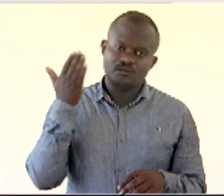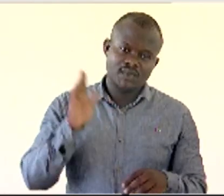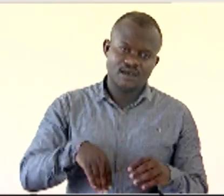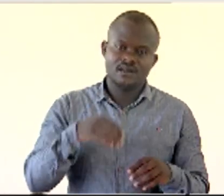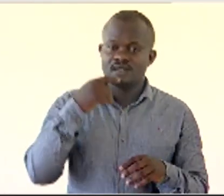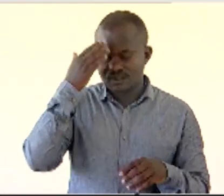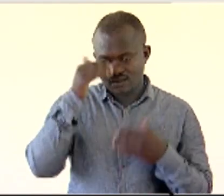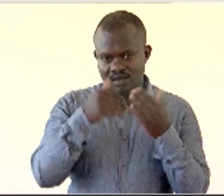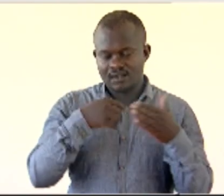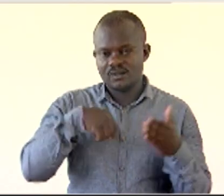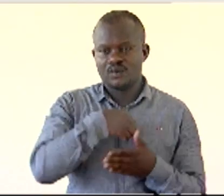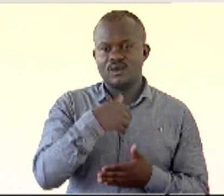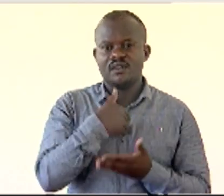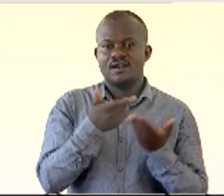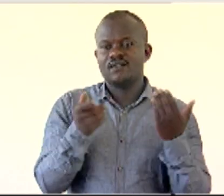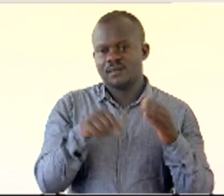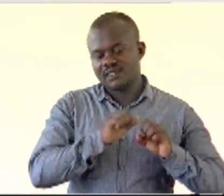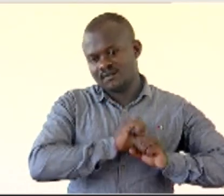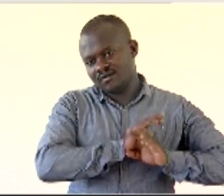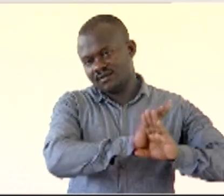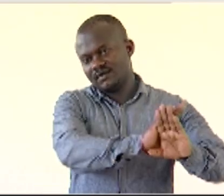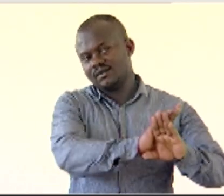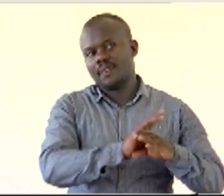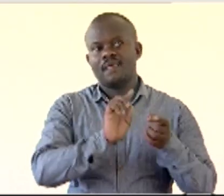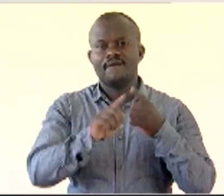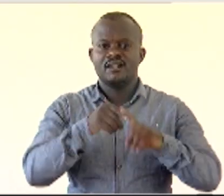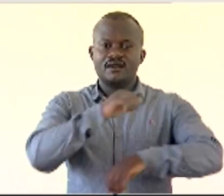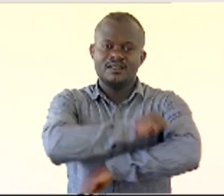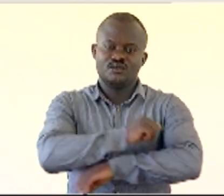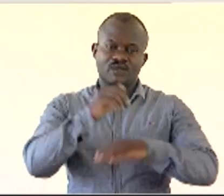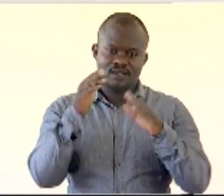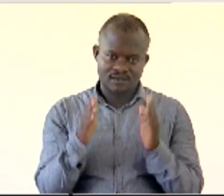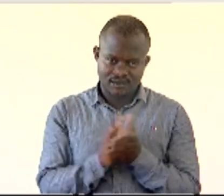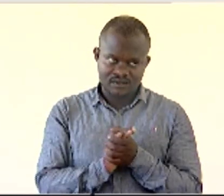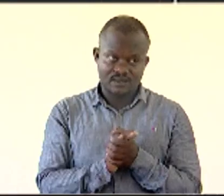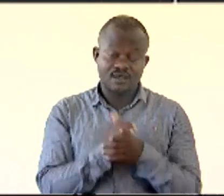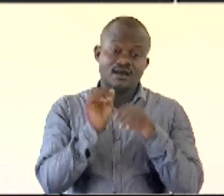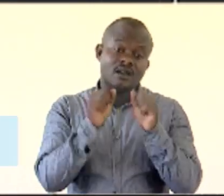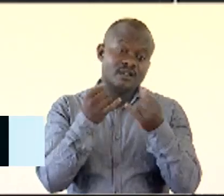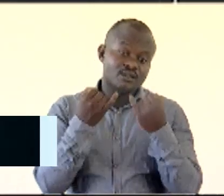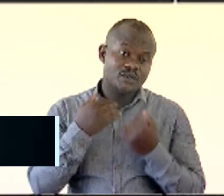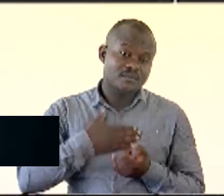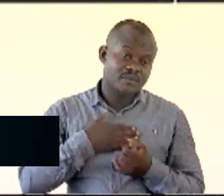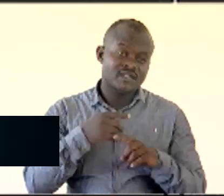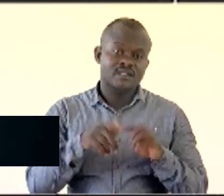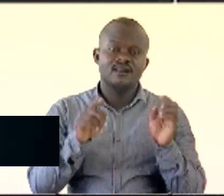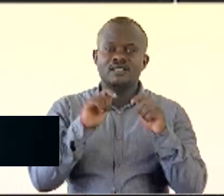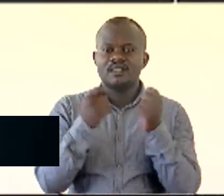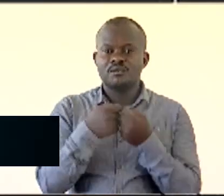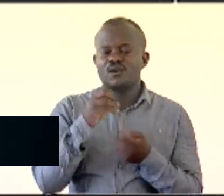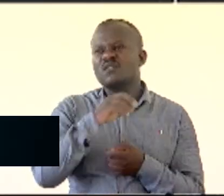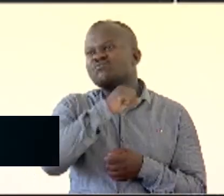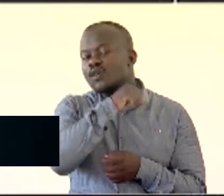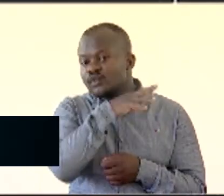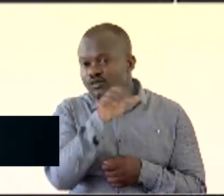That's why we have to avoid it. Dear students, can you tell me different types of pollution?